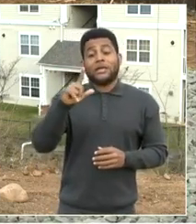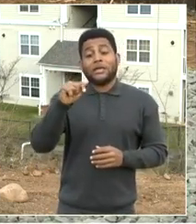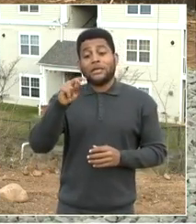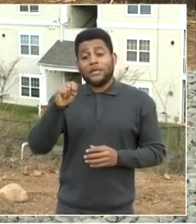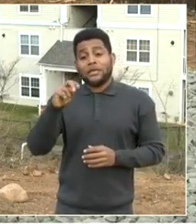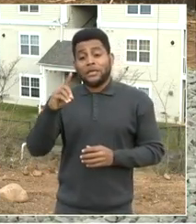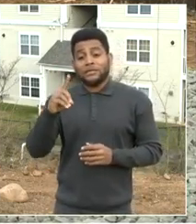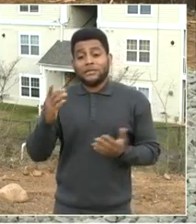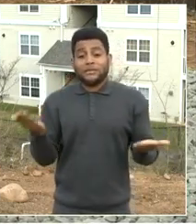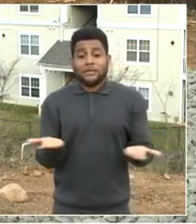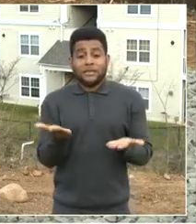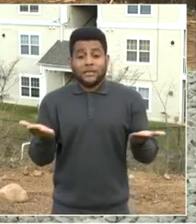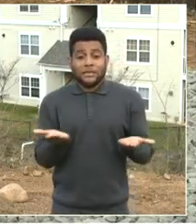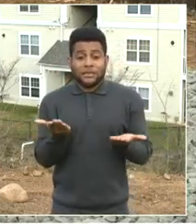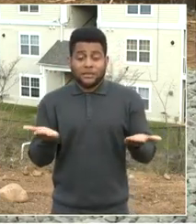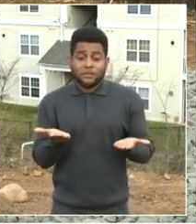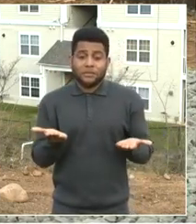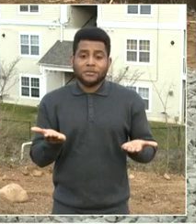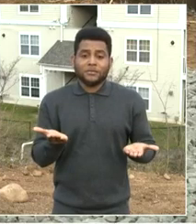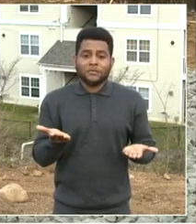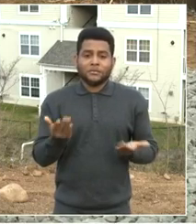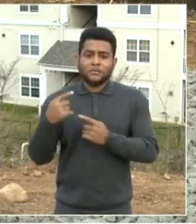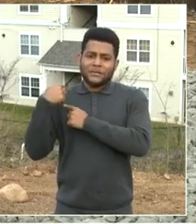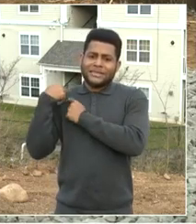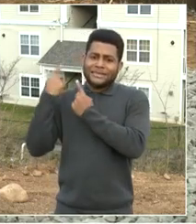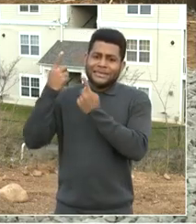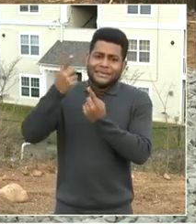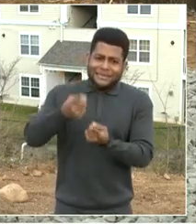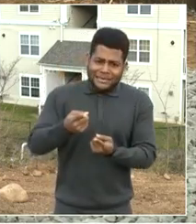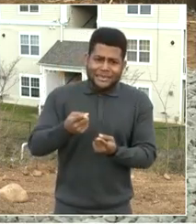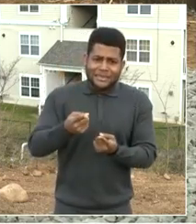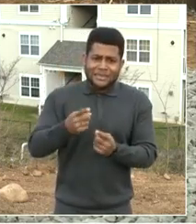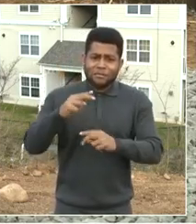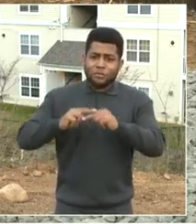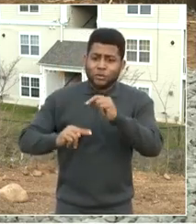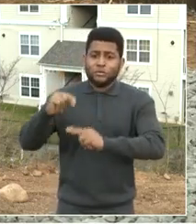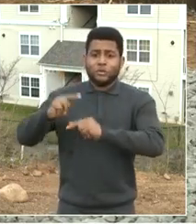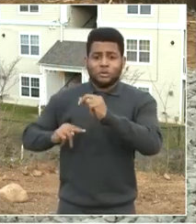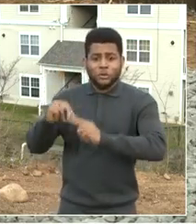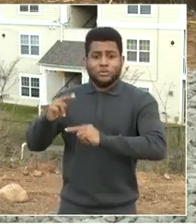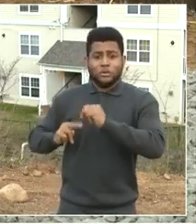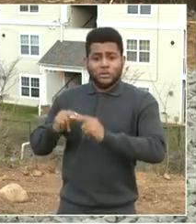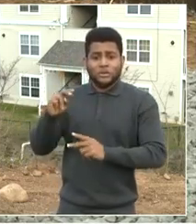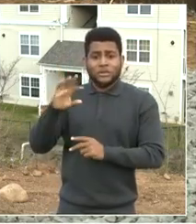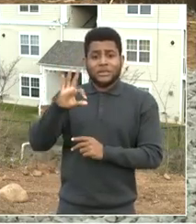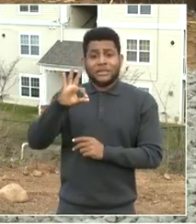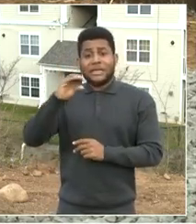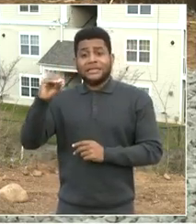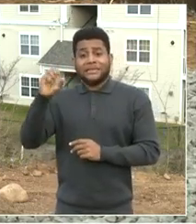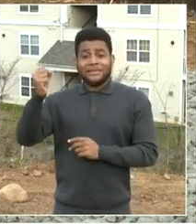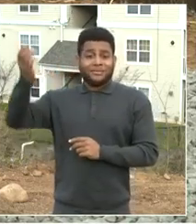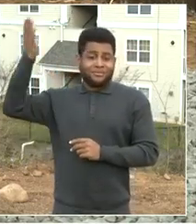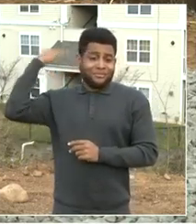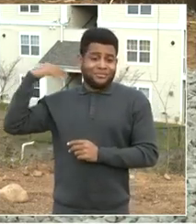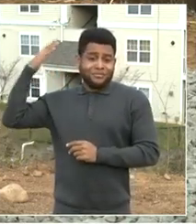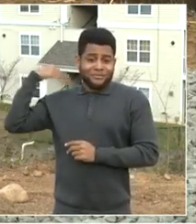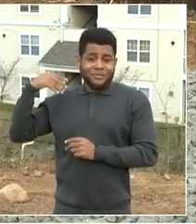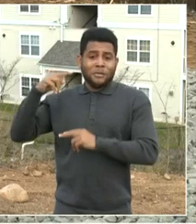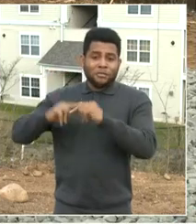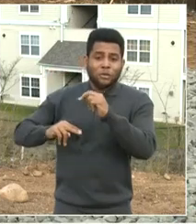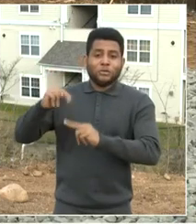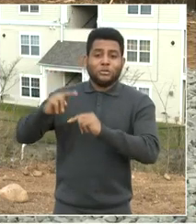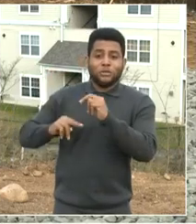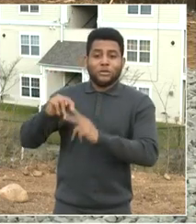were responsible for constructing 34,000 homes, and now they're back. And what's different this time is,